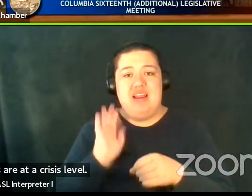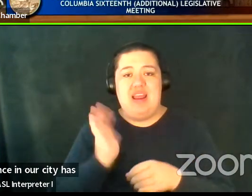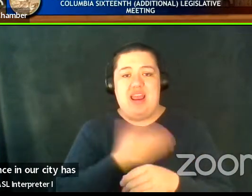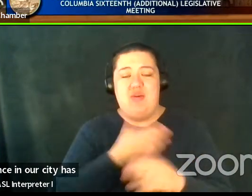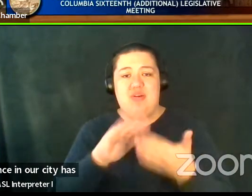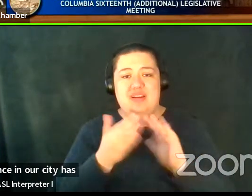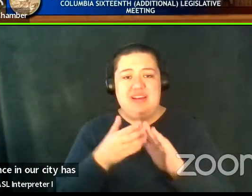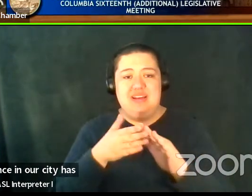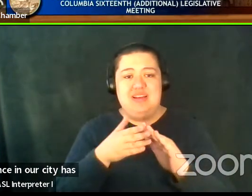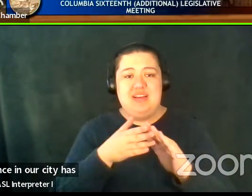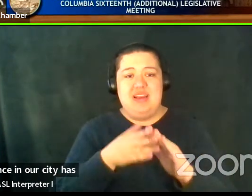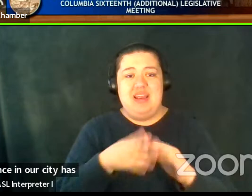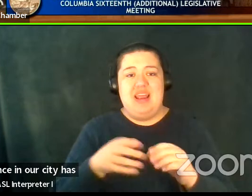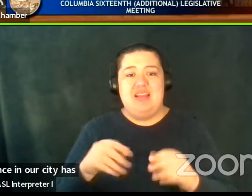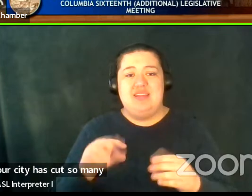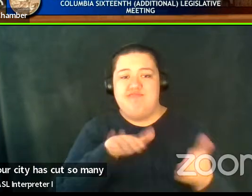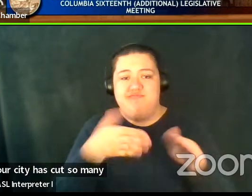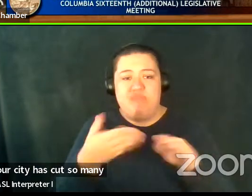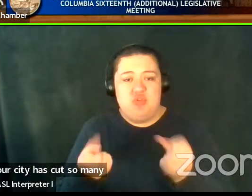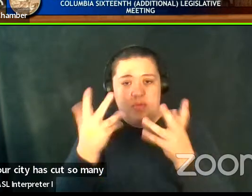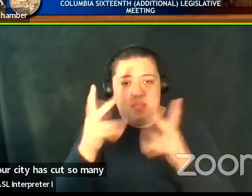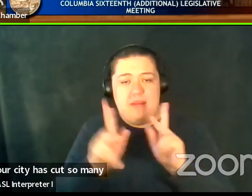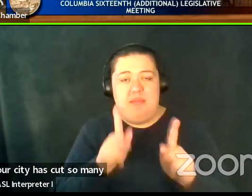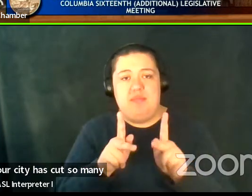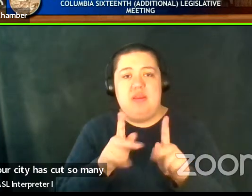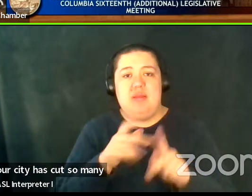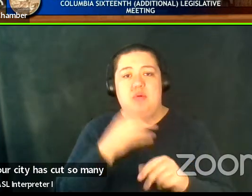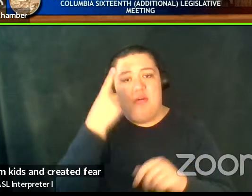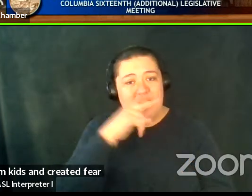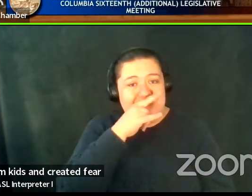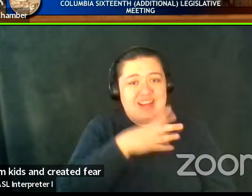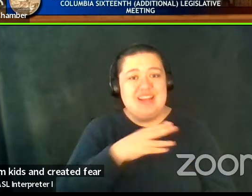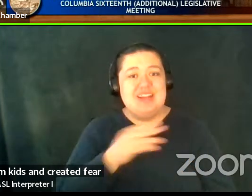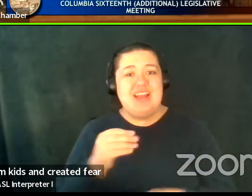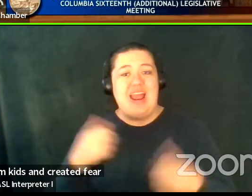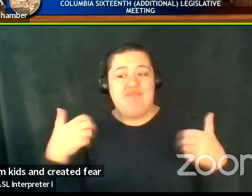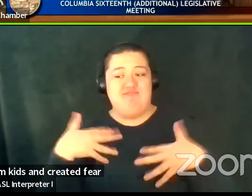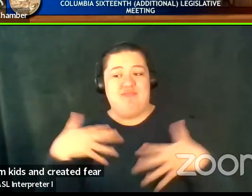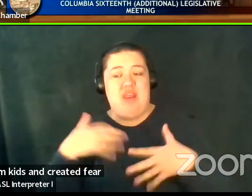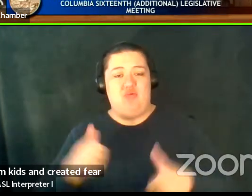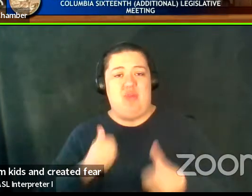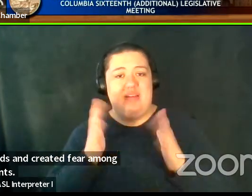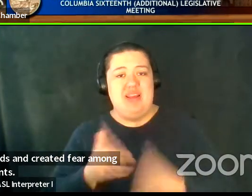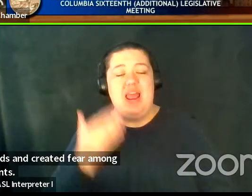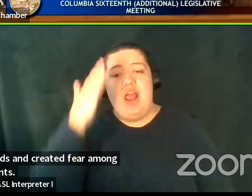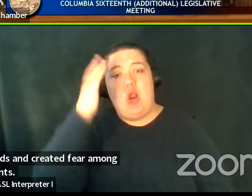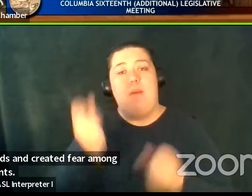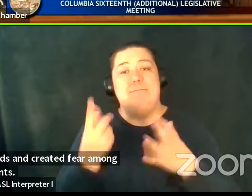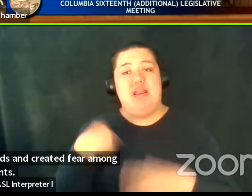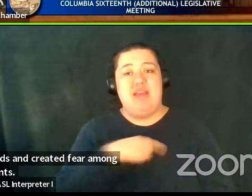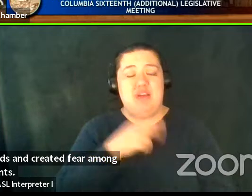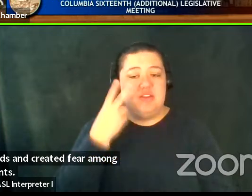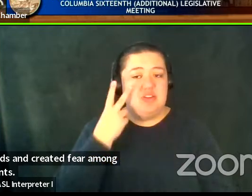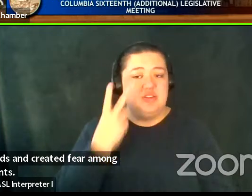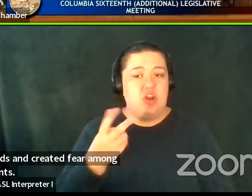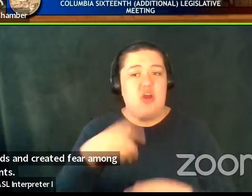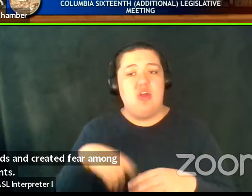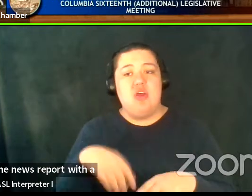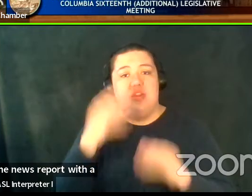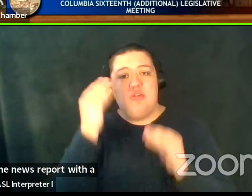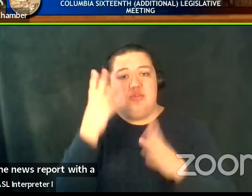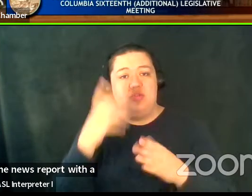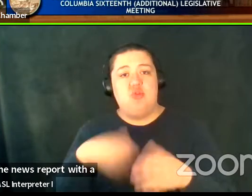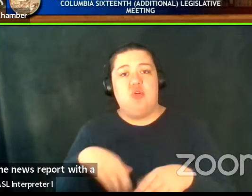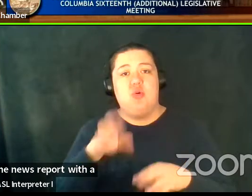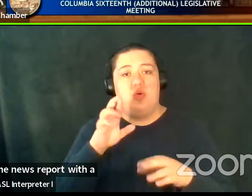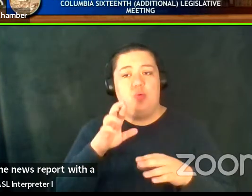short, several of them kids, and created fear among residents. I know many of us saw the news report with a young child in